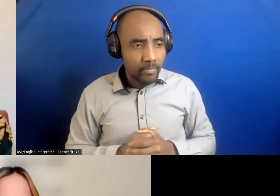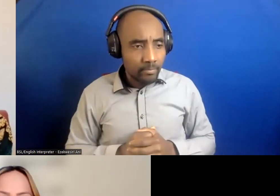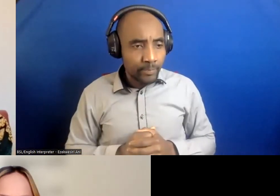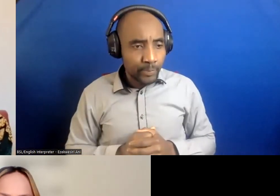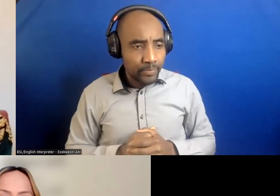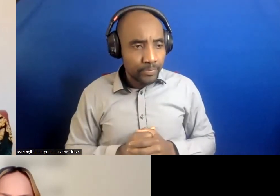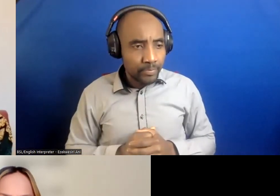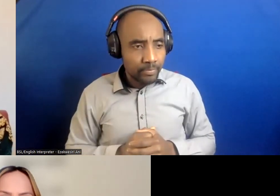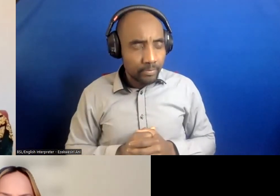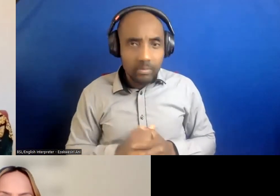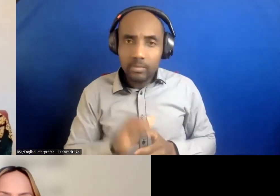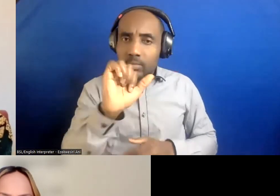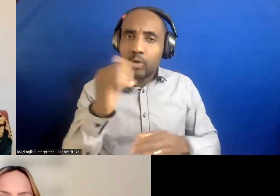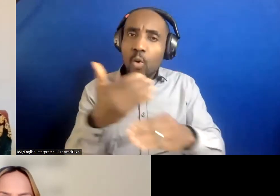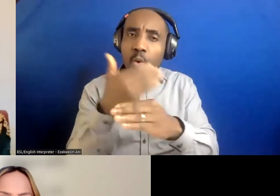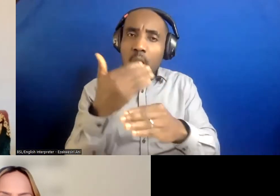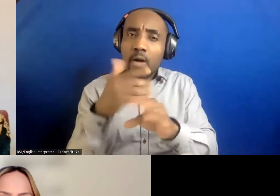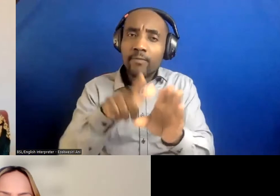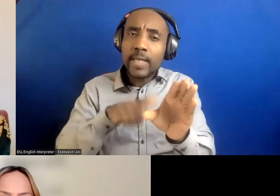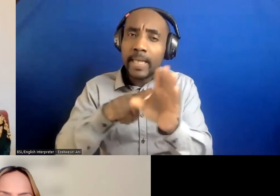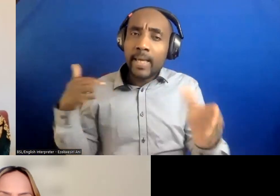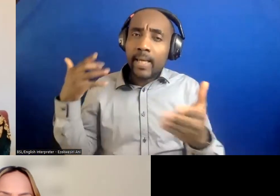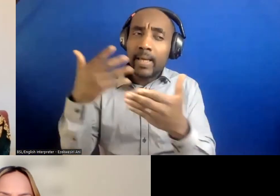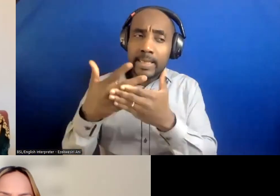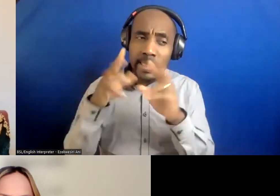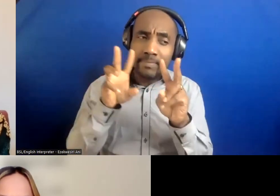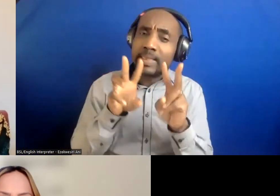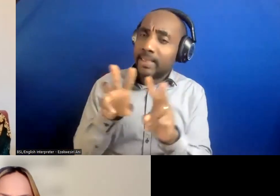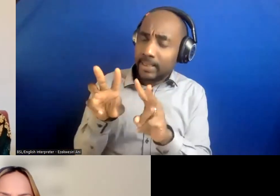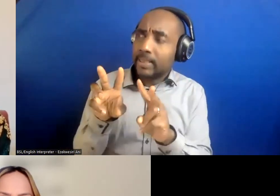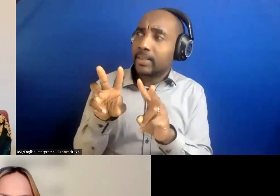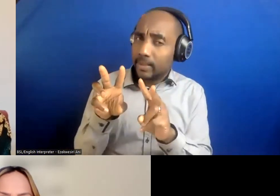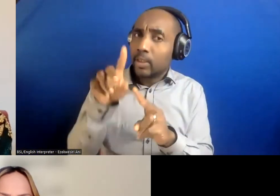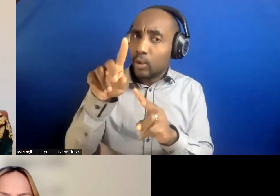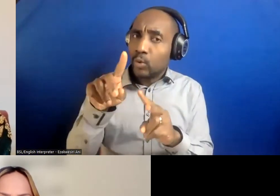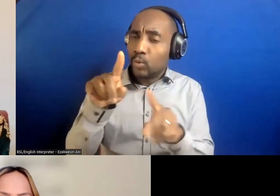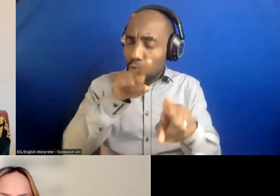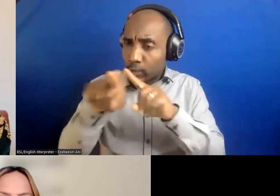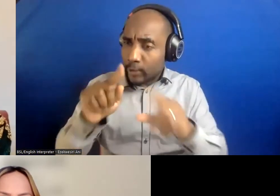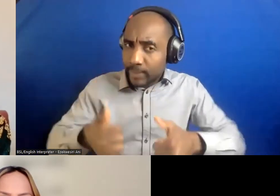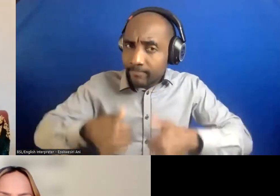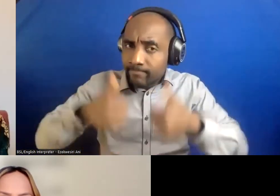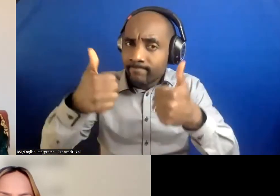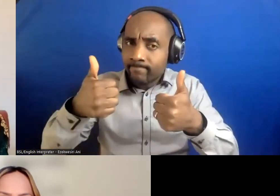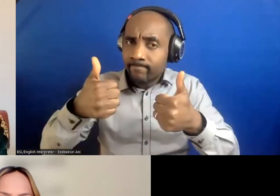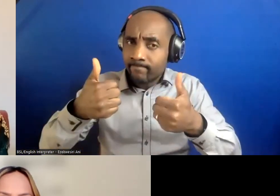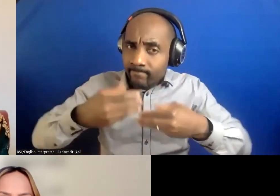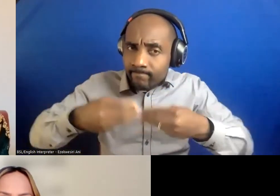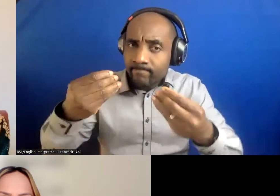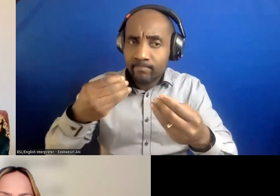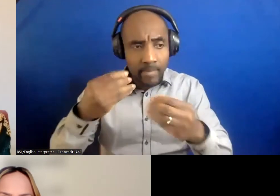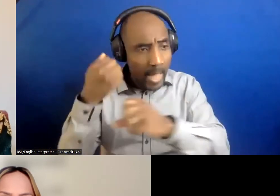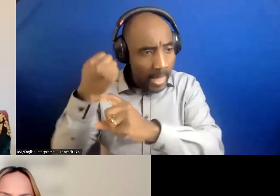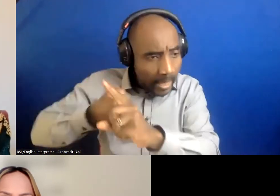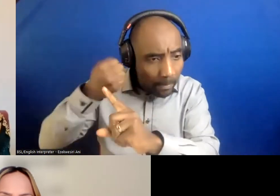years now, and I've seen the pursuit of equity and equality in the work that you've been doing as a campaigner, as a coach, and as one of